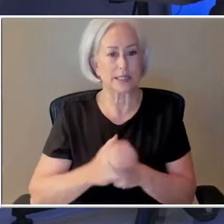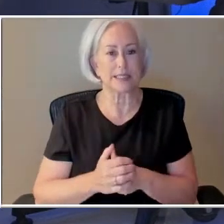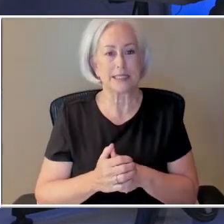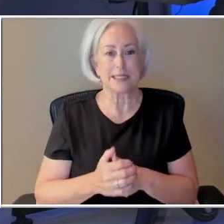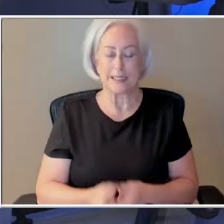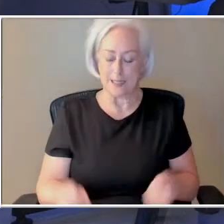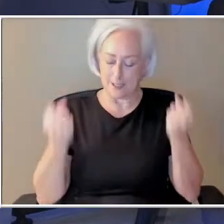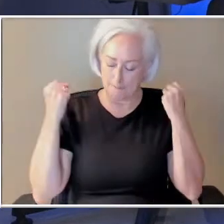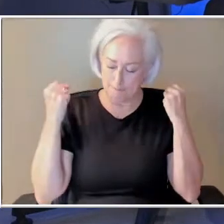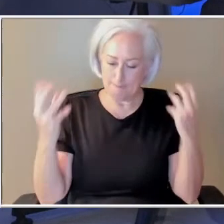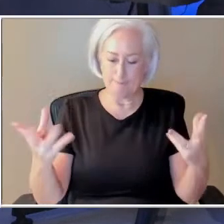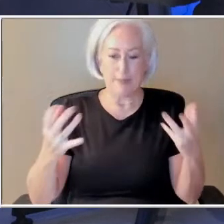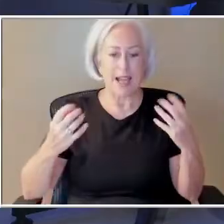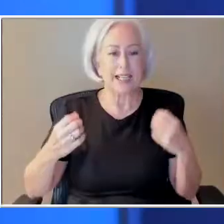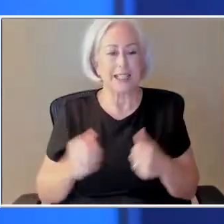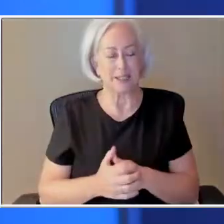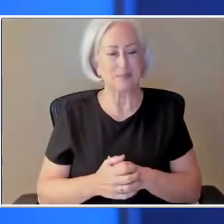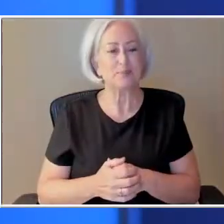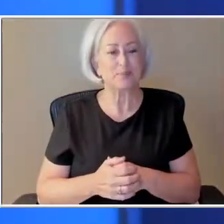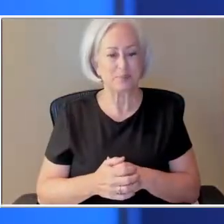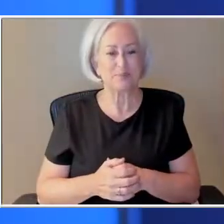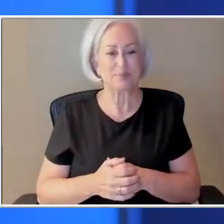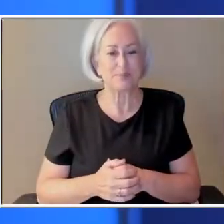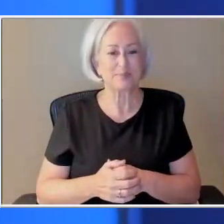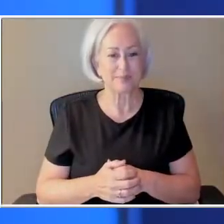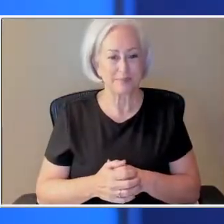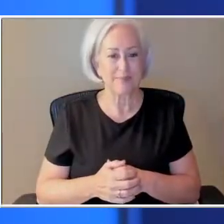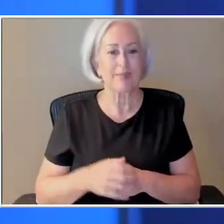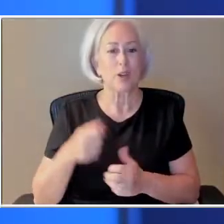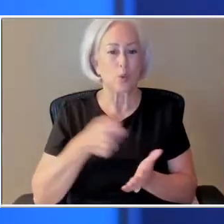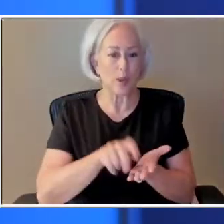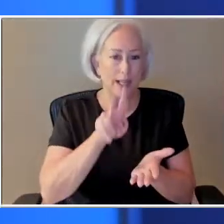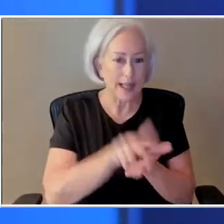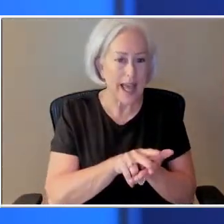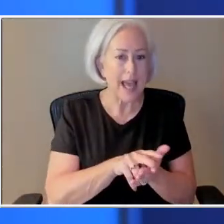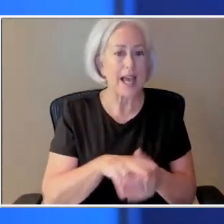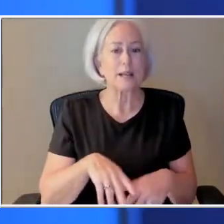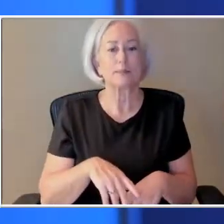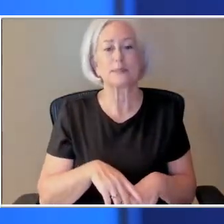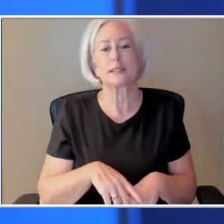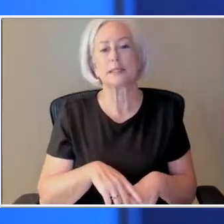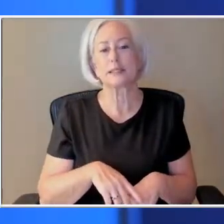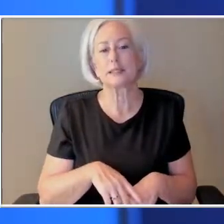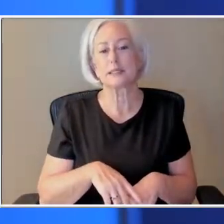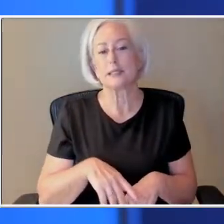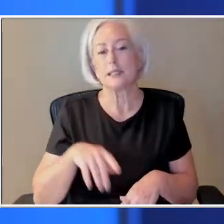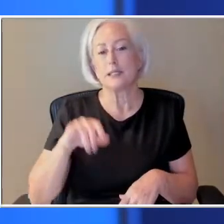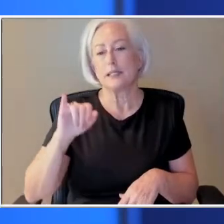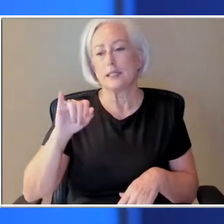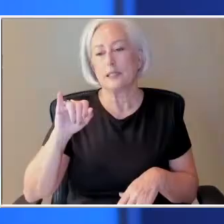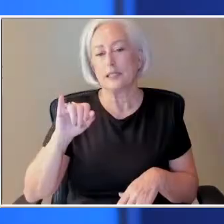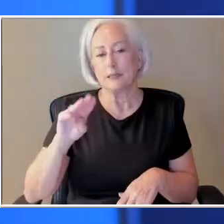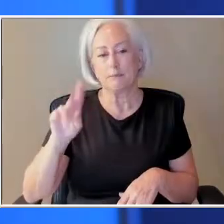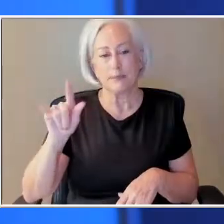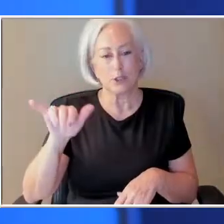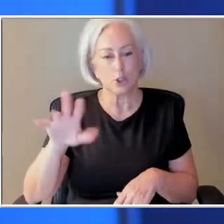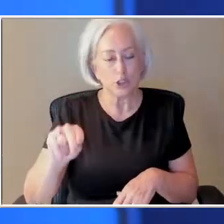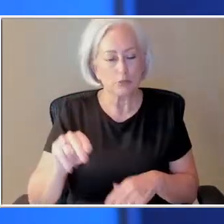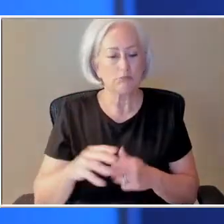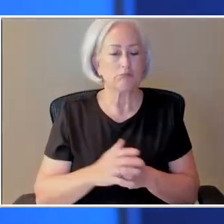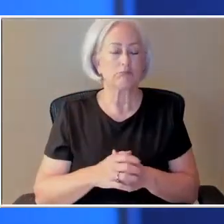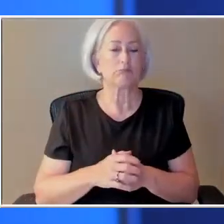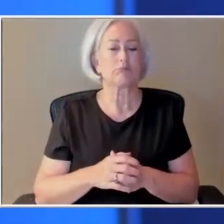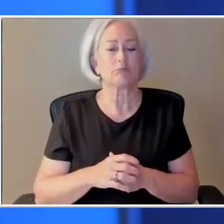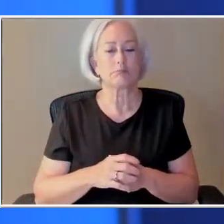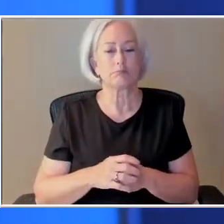many as far as relapses, remissions, but